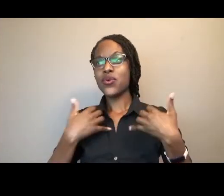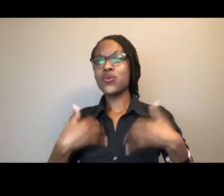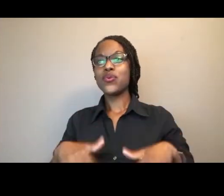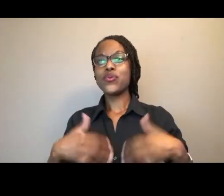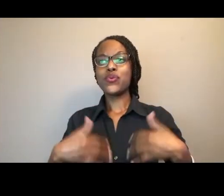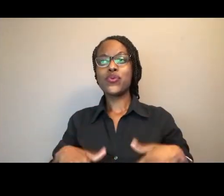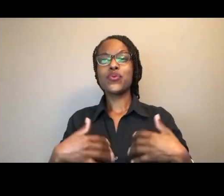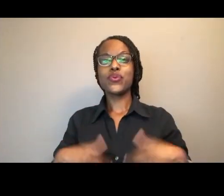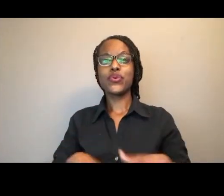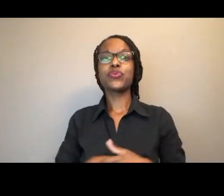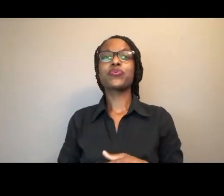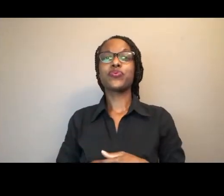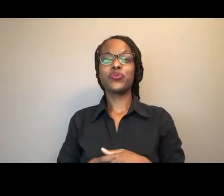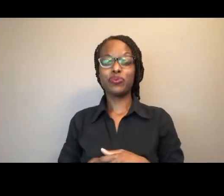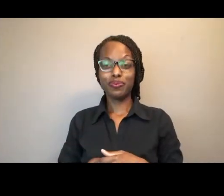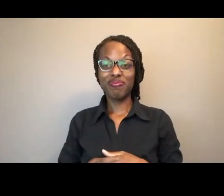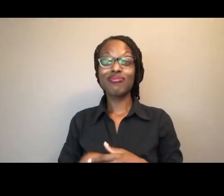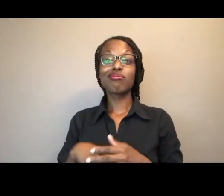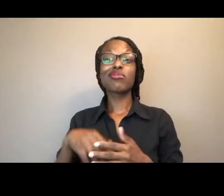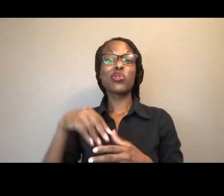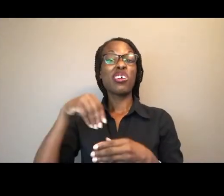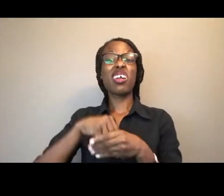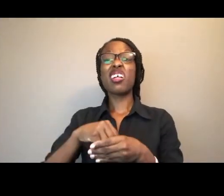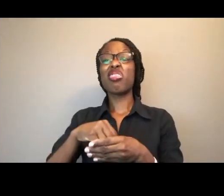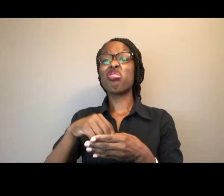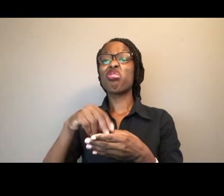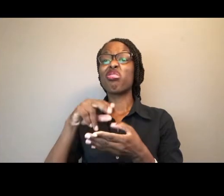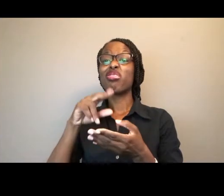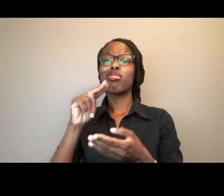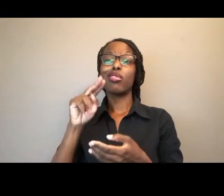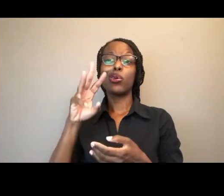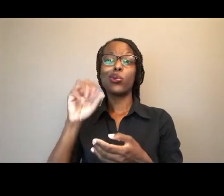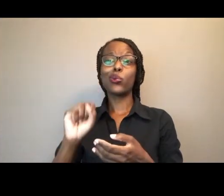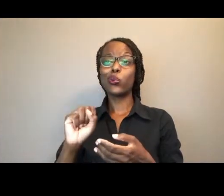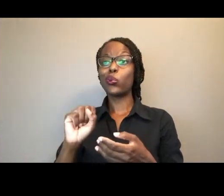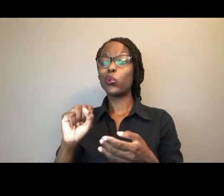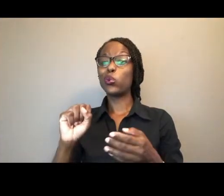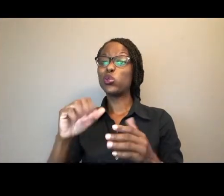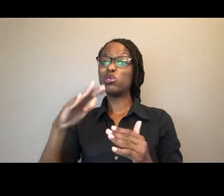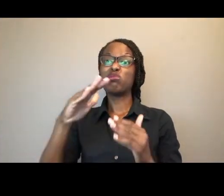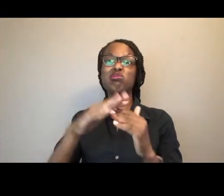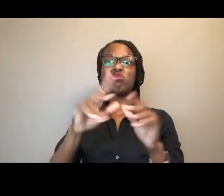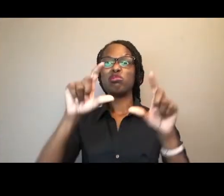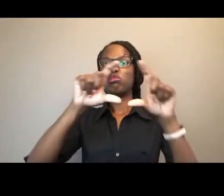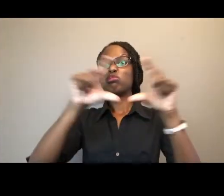We in the headline yesterday night.